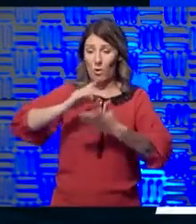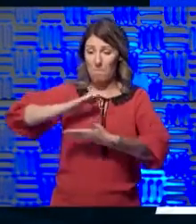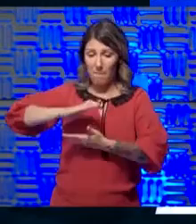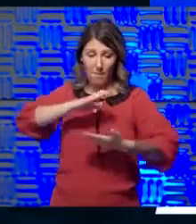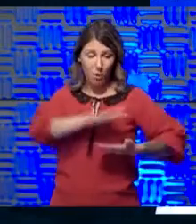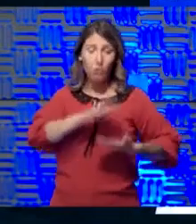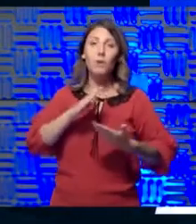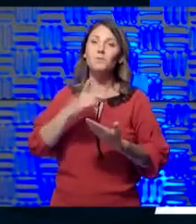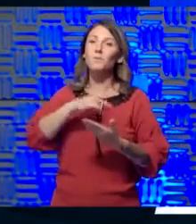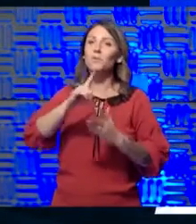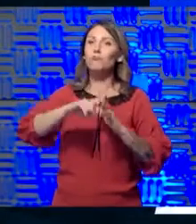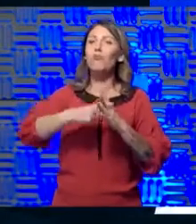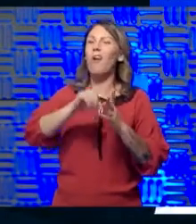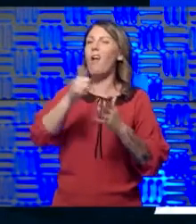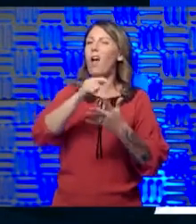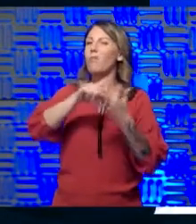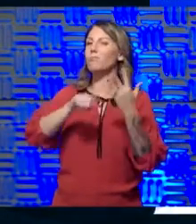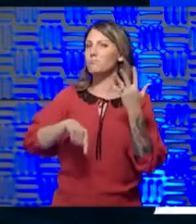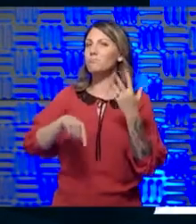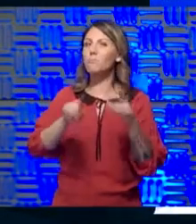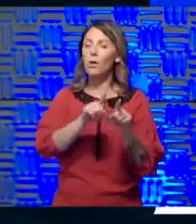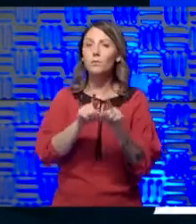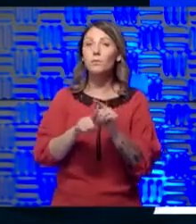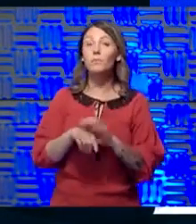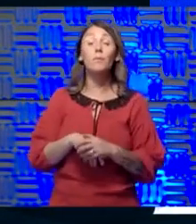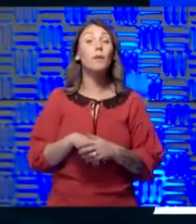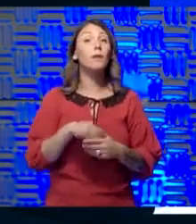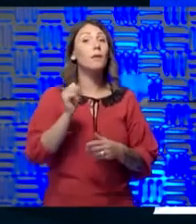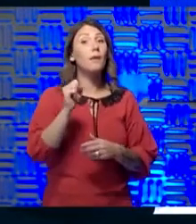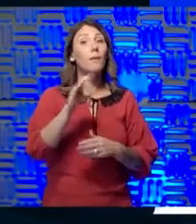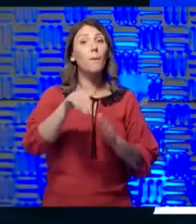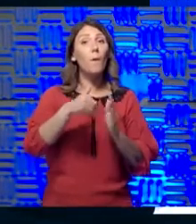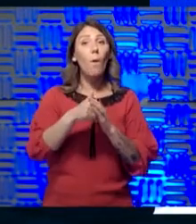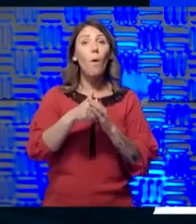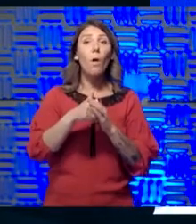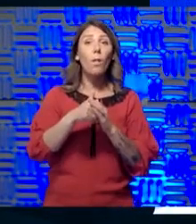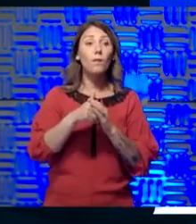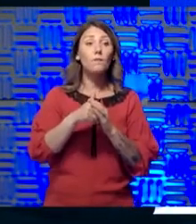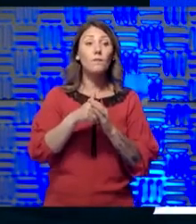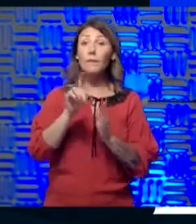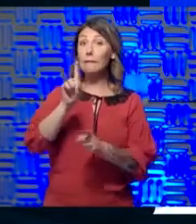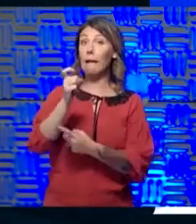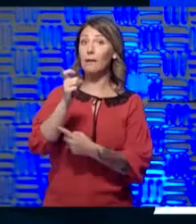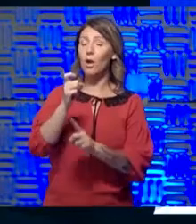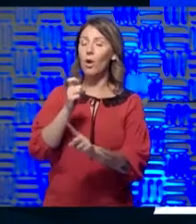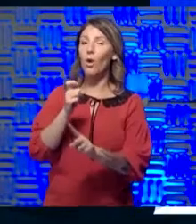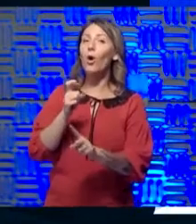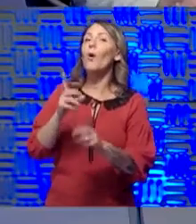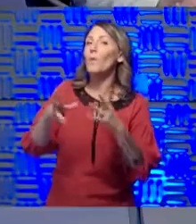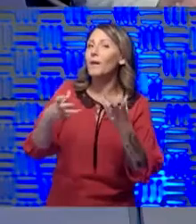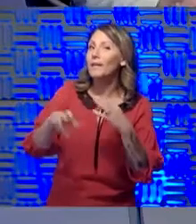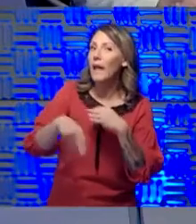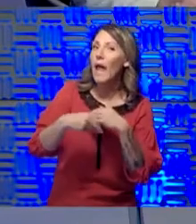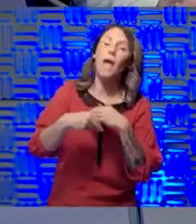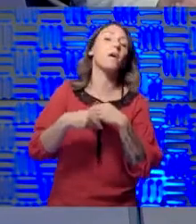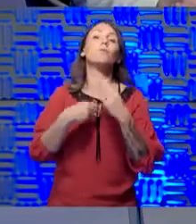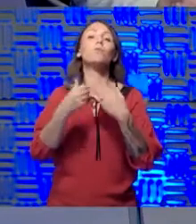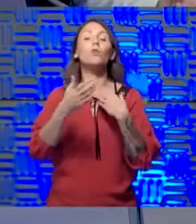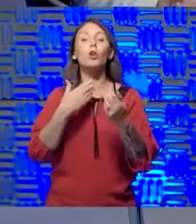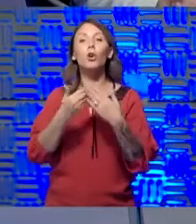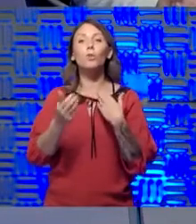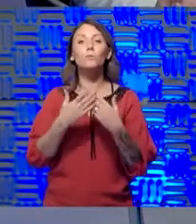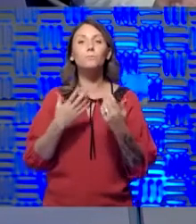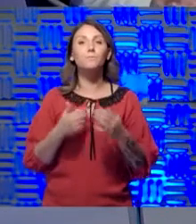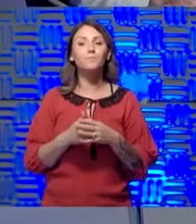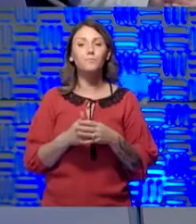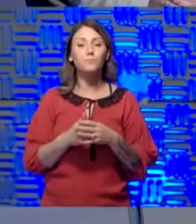areas as well. I think Yeah, and all the diagnostic. Go ahead. I was only going to say that regardless of what